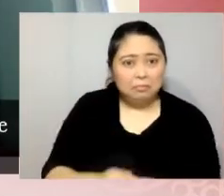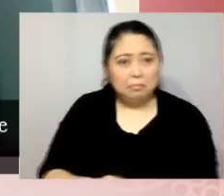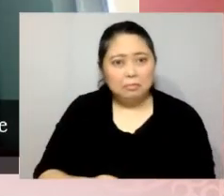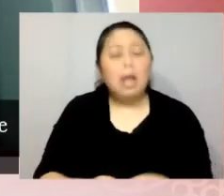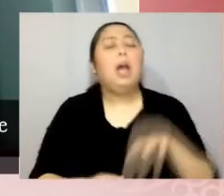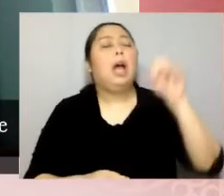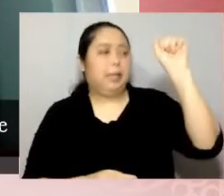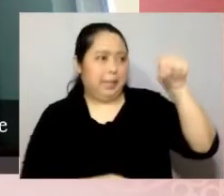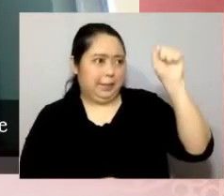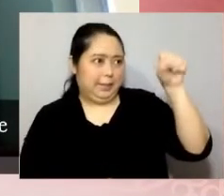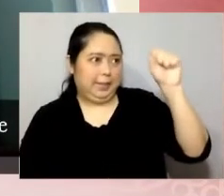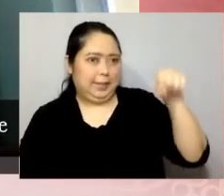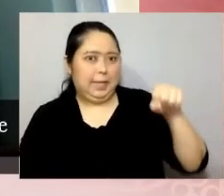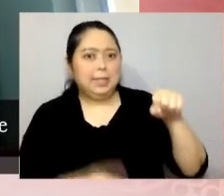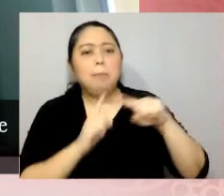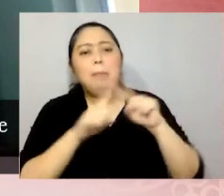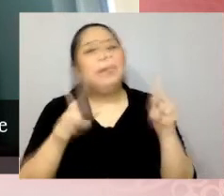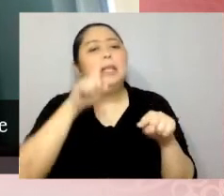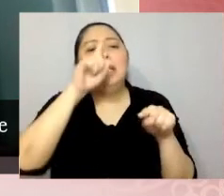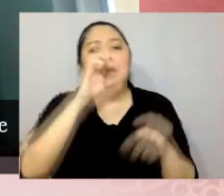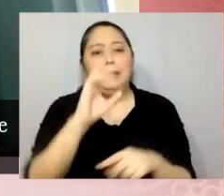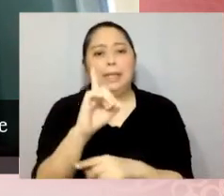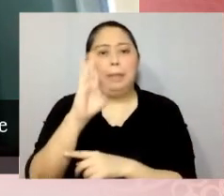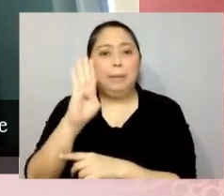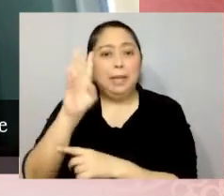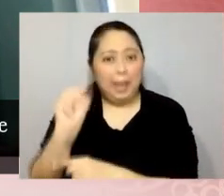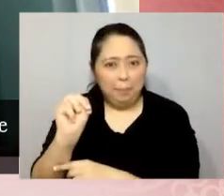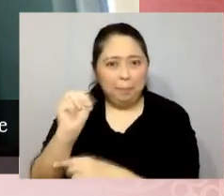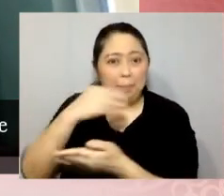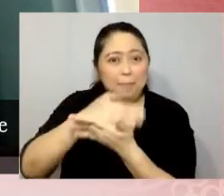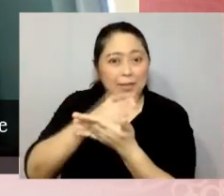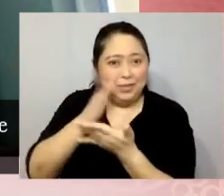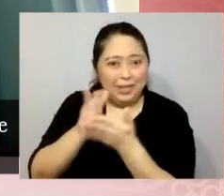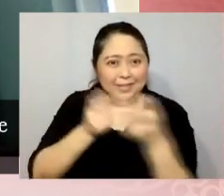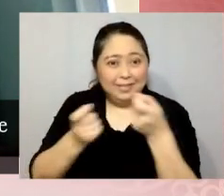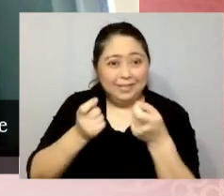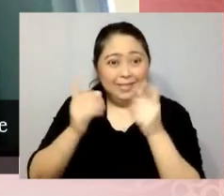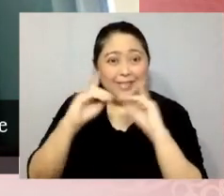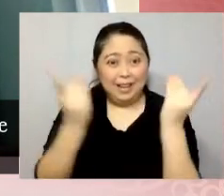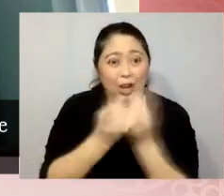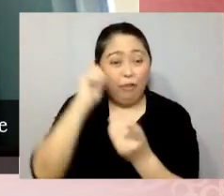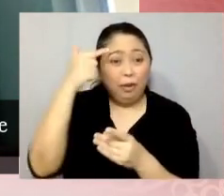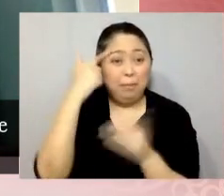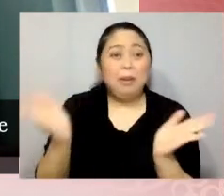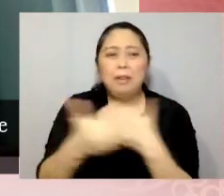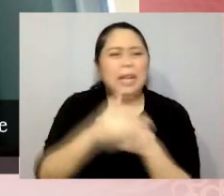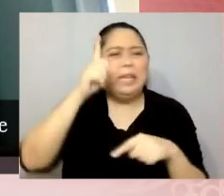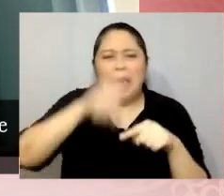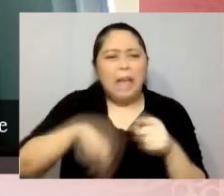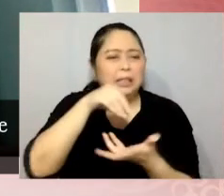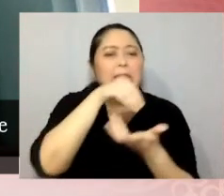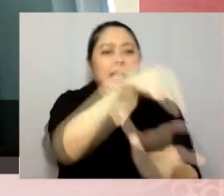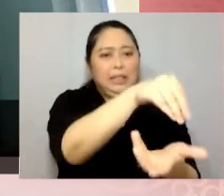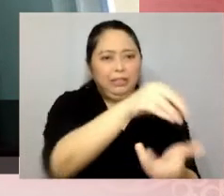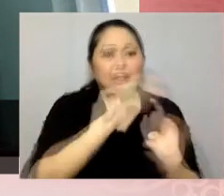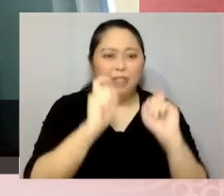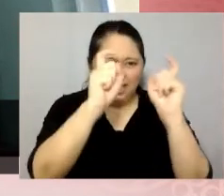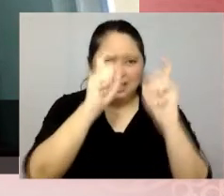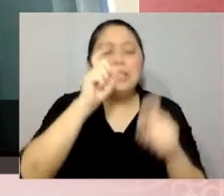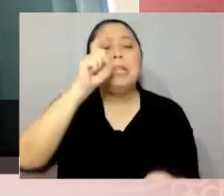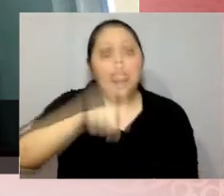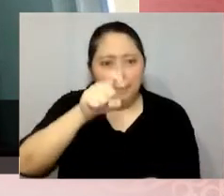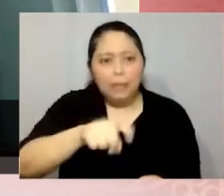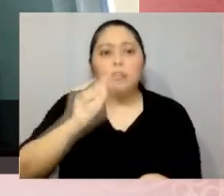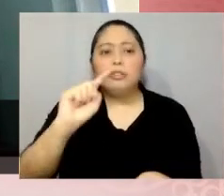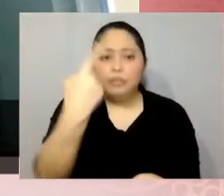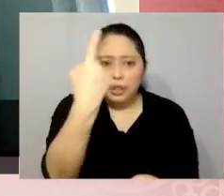Hindi naman po basta-basta i-release ng DBM unless you complete all the requirements. Nasa BOL